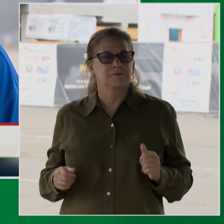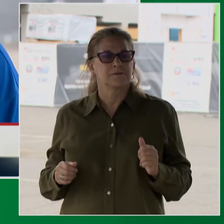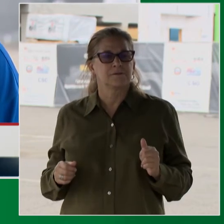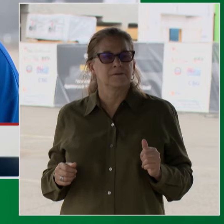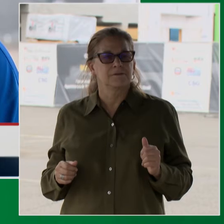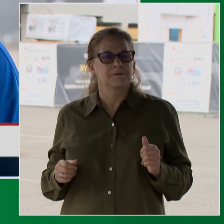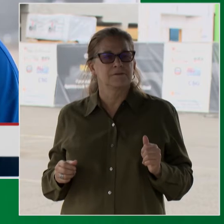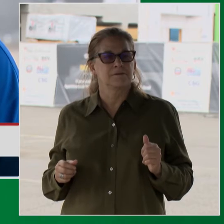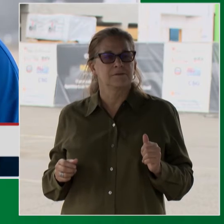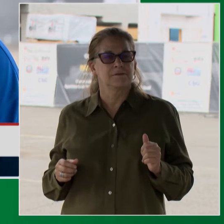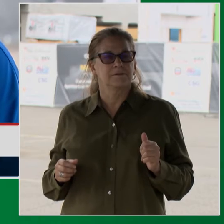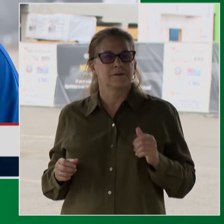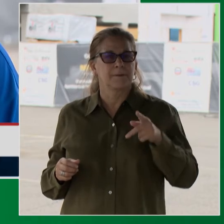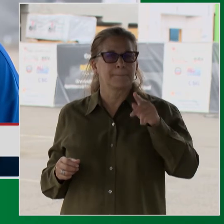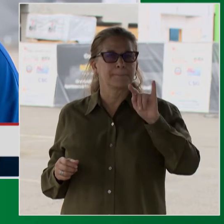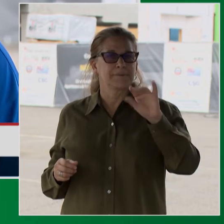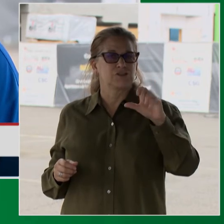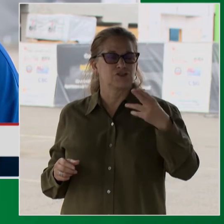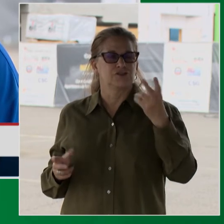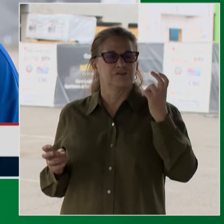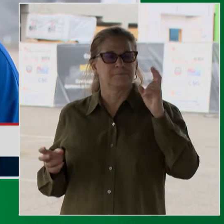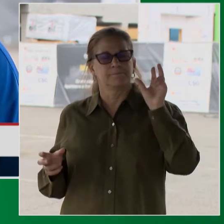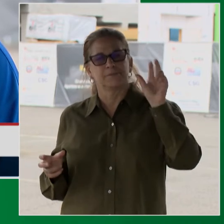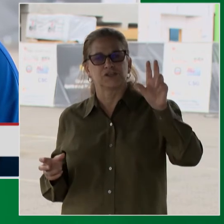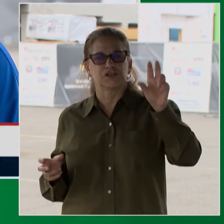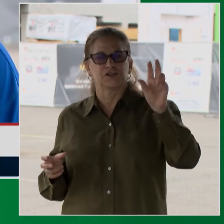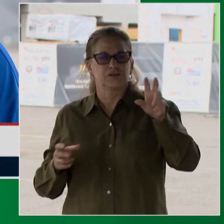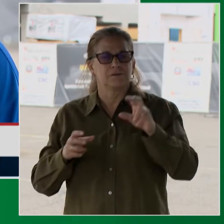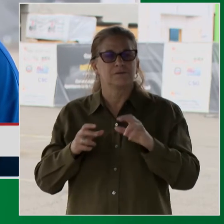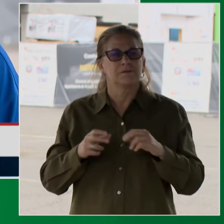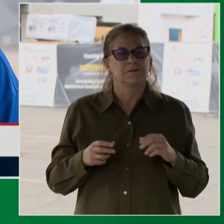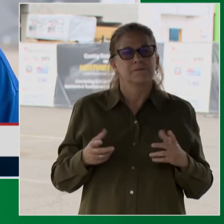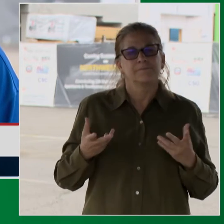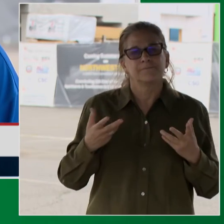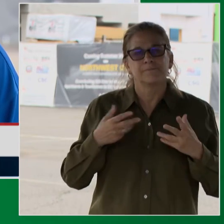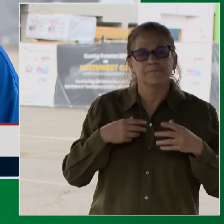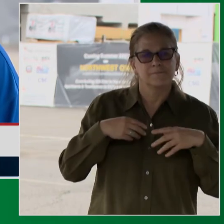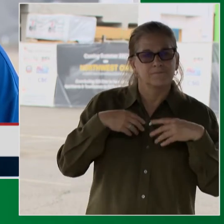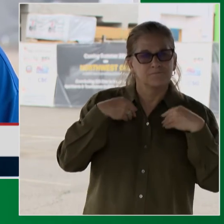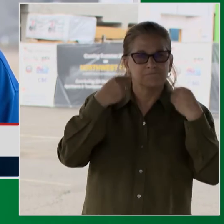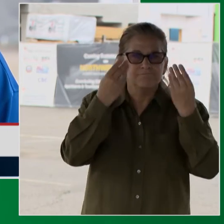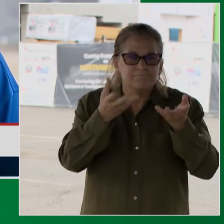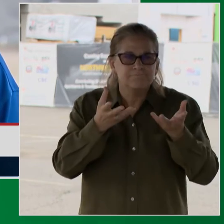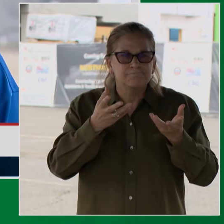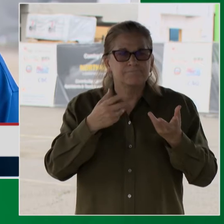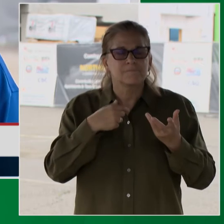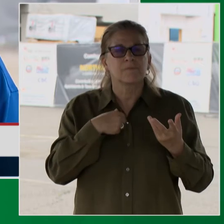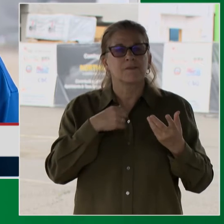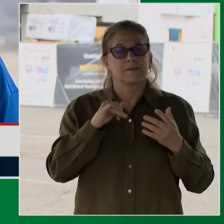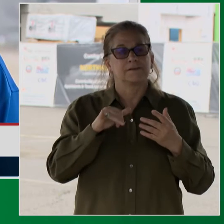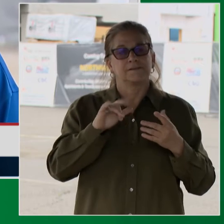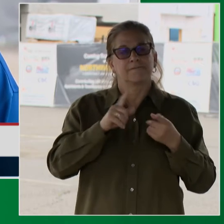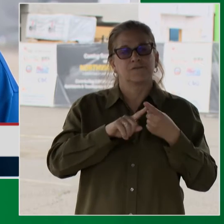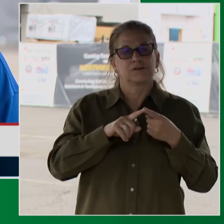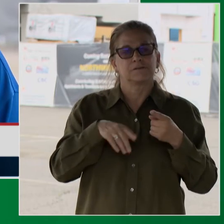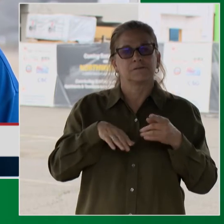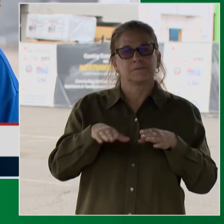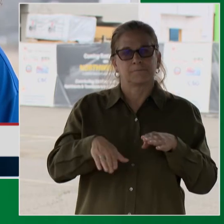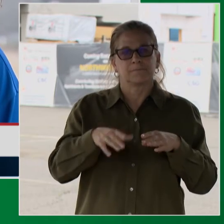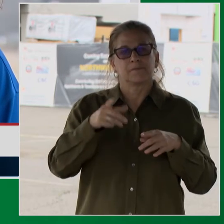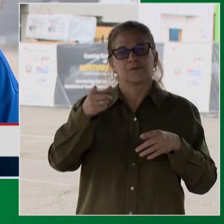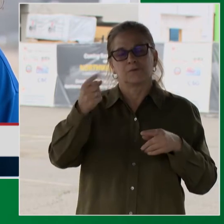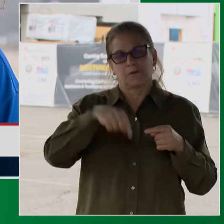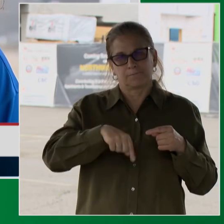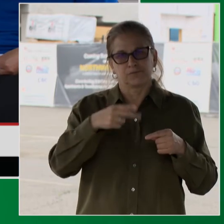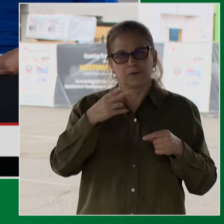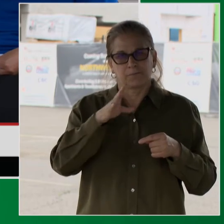you need it. And so I think demystifying what it means and then helping people take that step is what this hub is going to be all about.